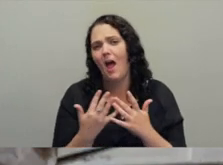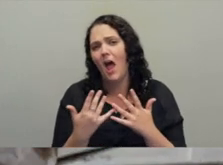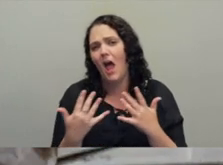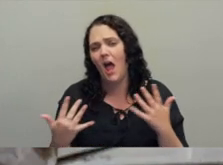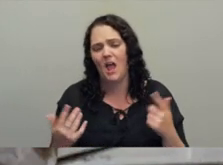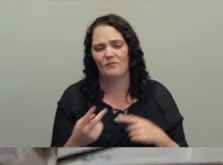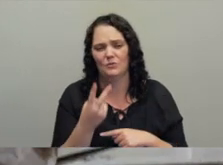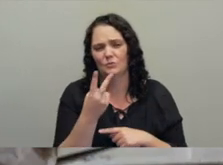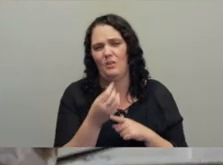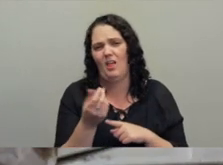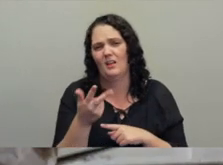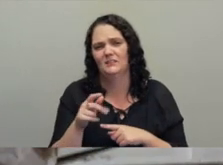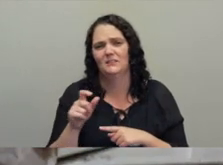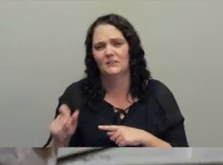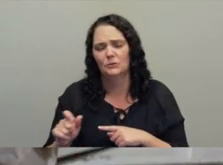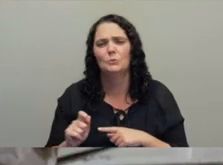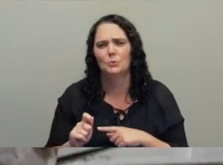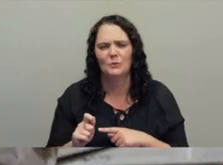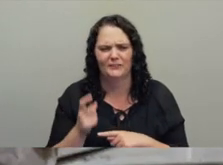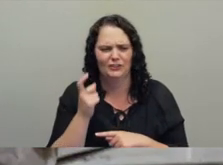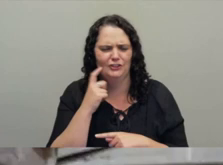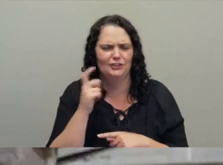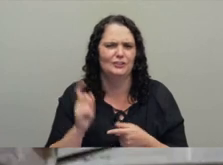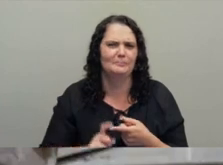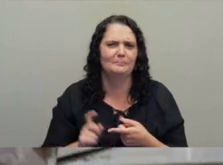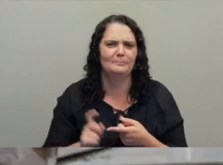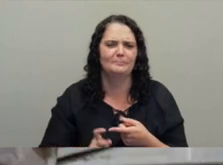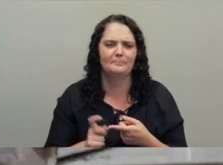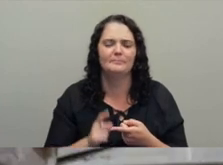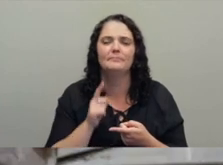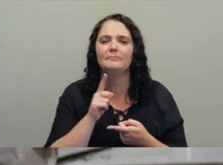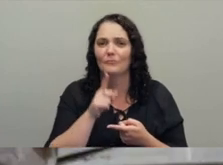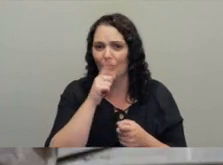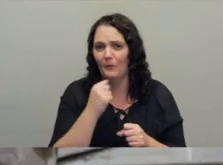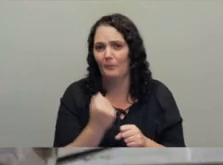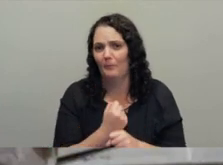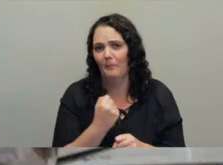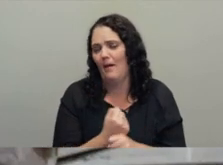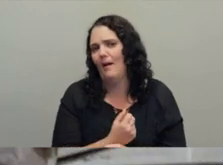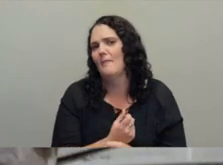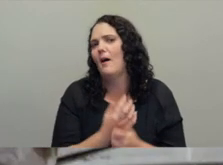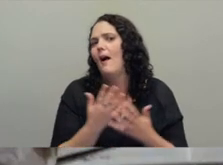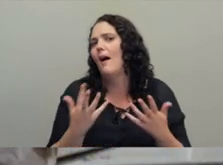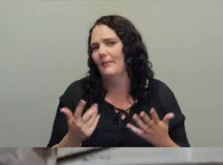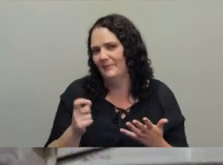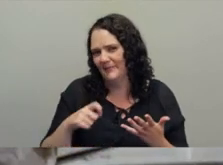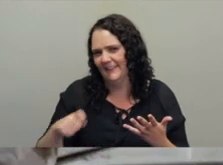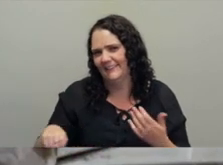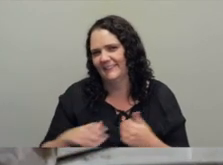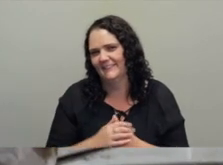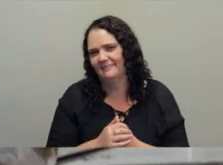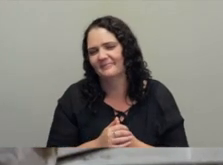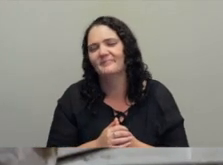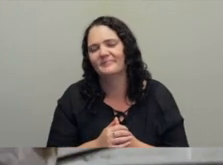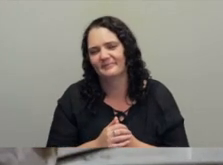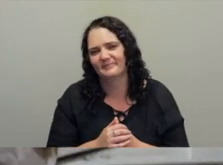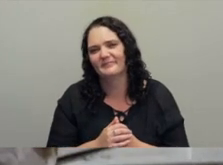$2.80. And you could make 120 pens out of it. So I want to show you how to do a pen really quickly too.